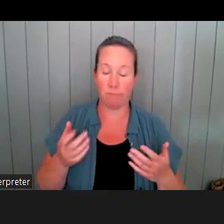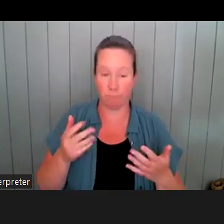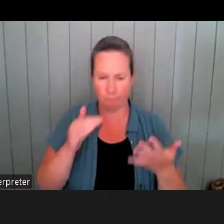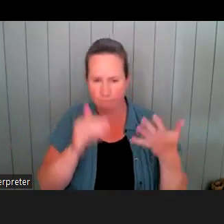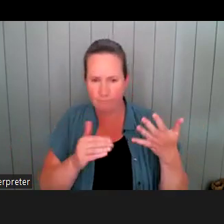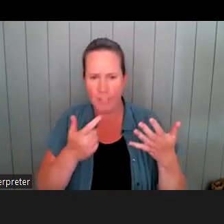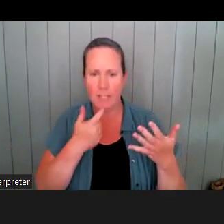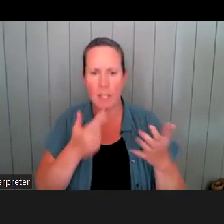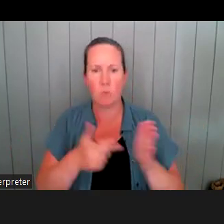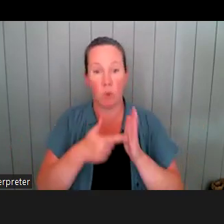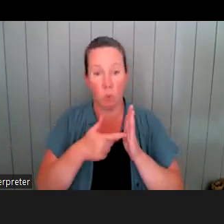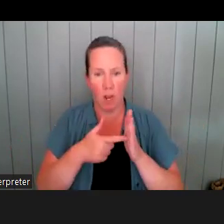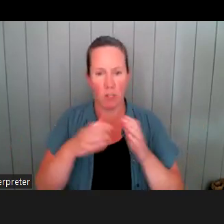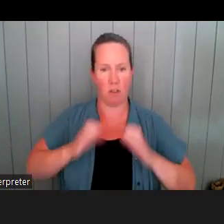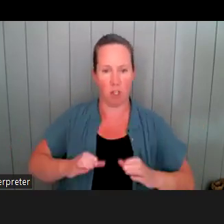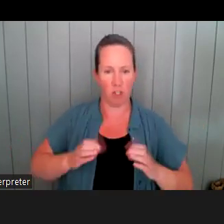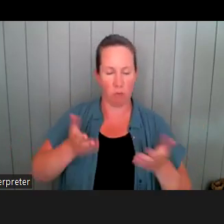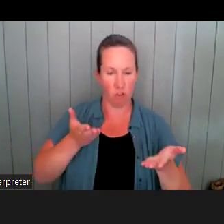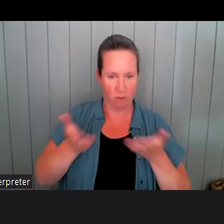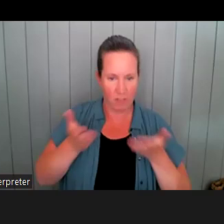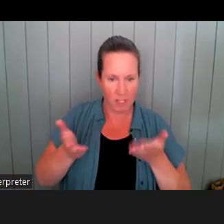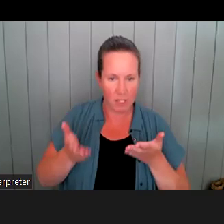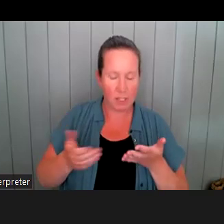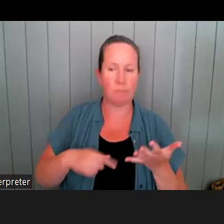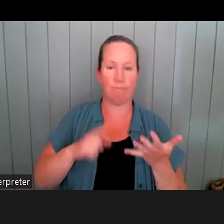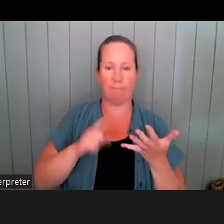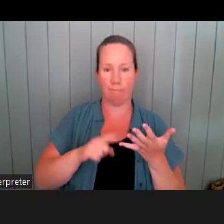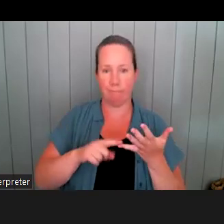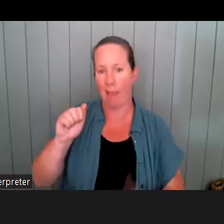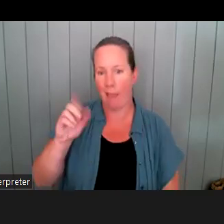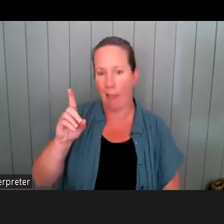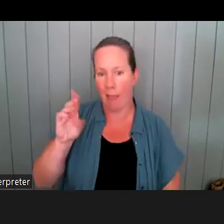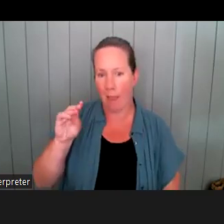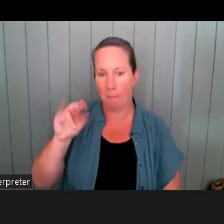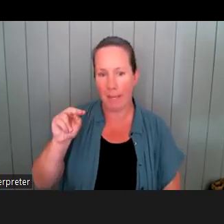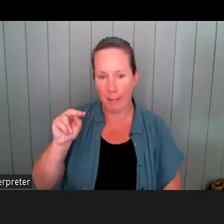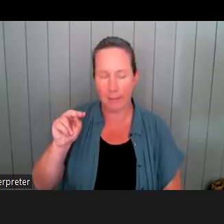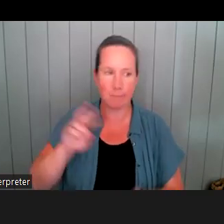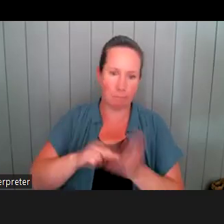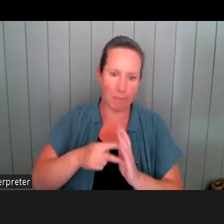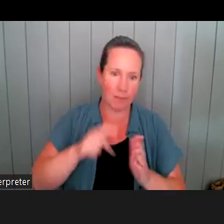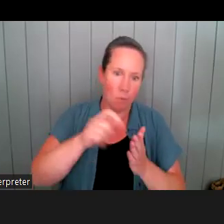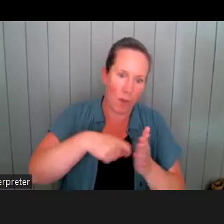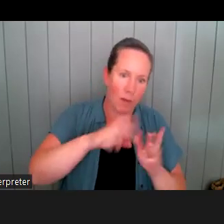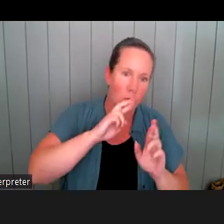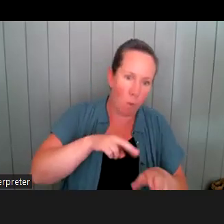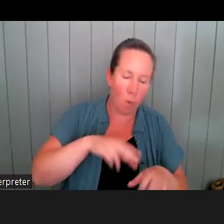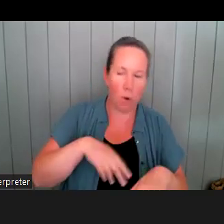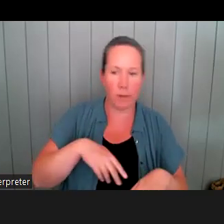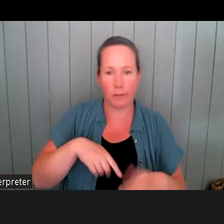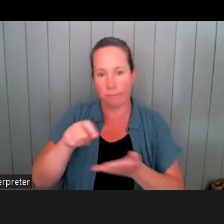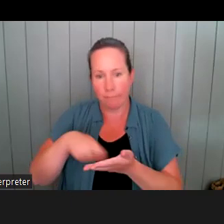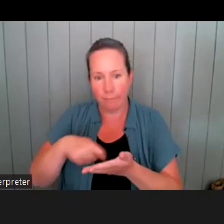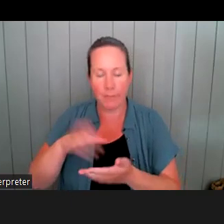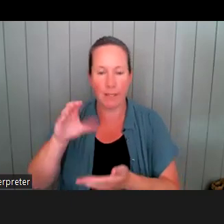So that's kind of the business part of it, and admin services. I'm going to be writing up reports and case notes. This is